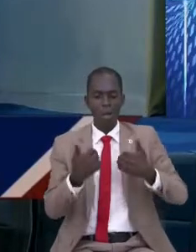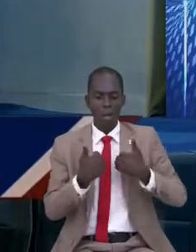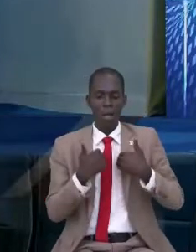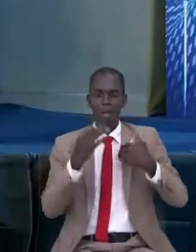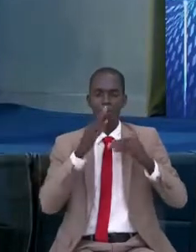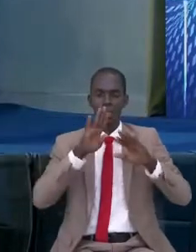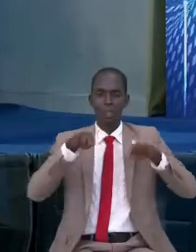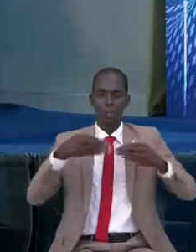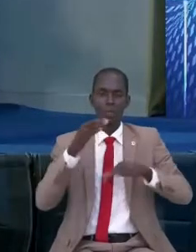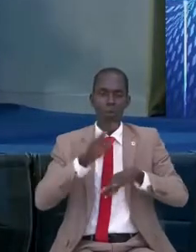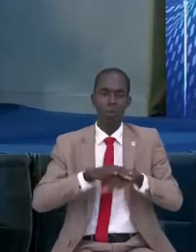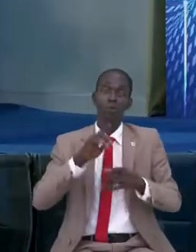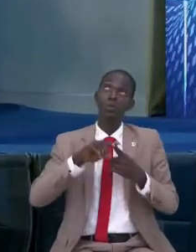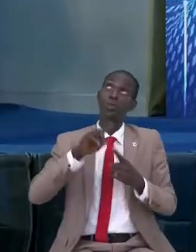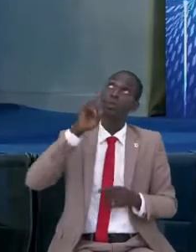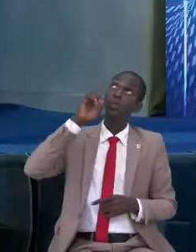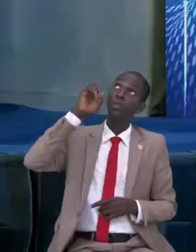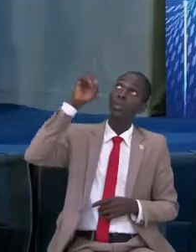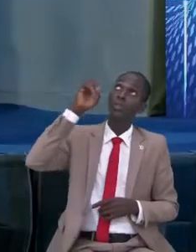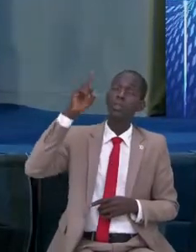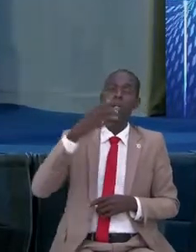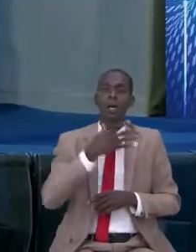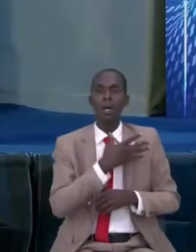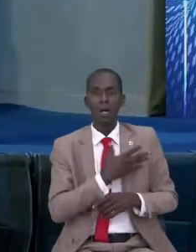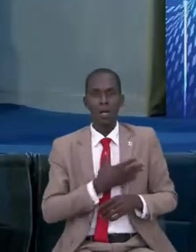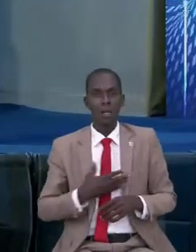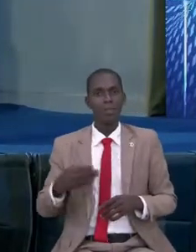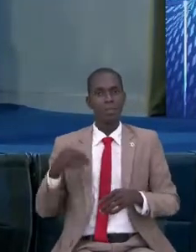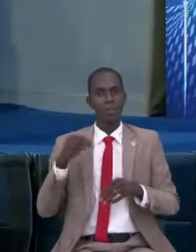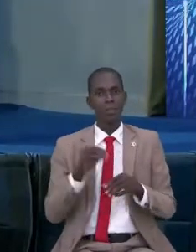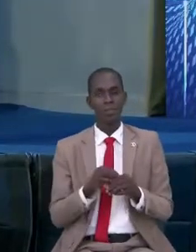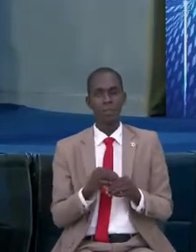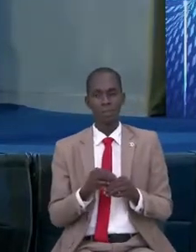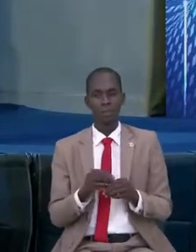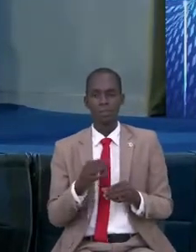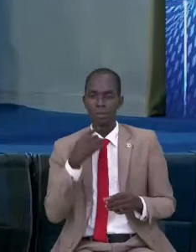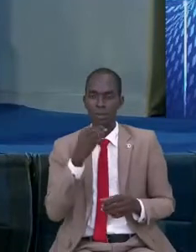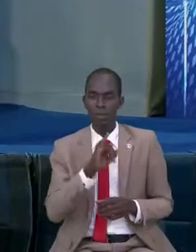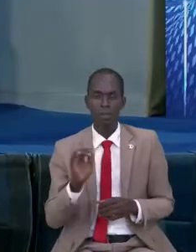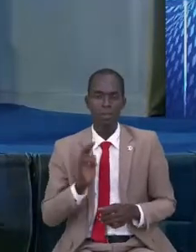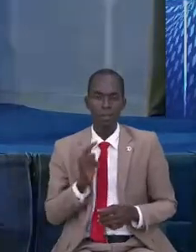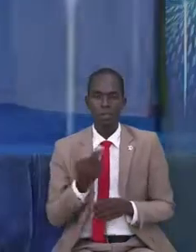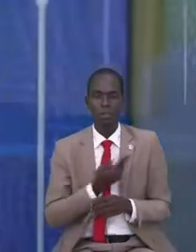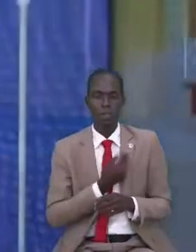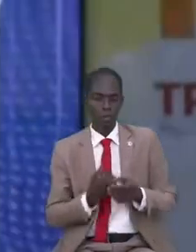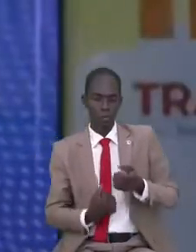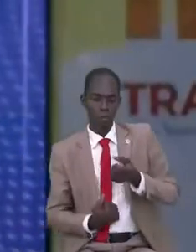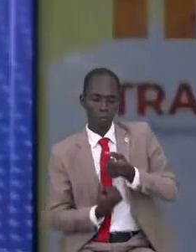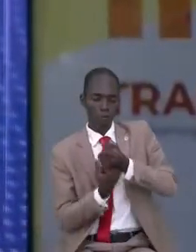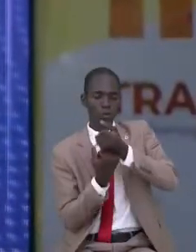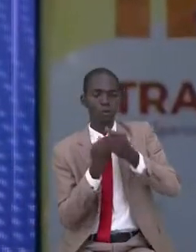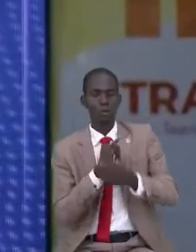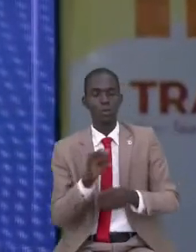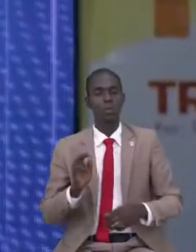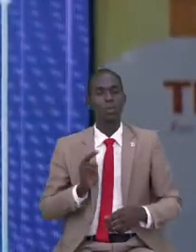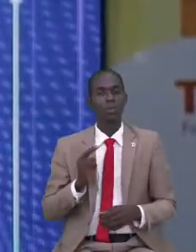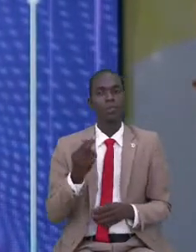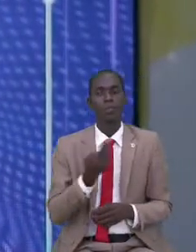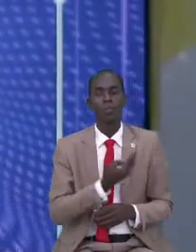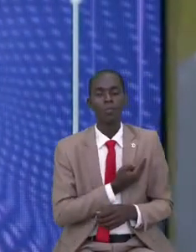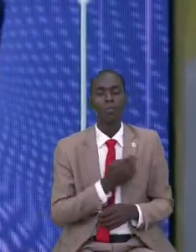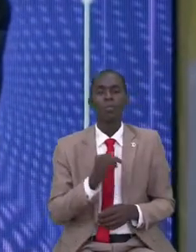unto him. And he's sending us, he's backing us up, he's supporting us,